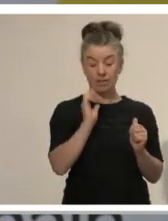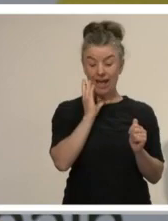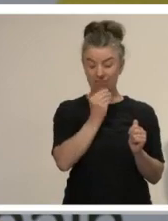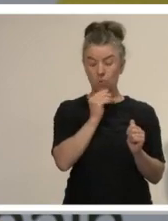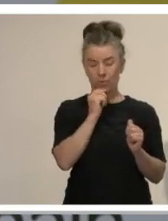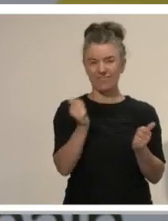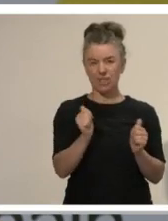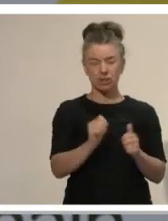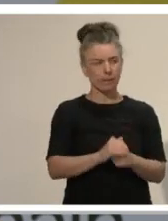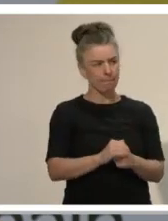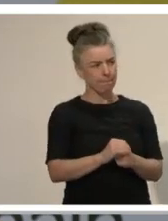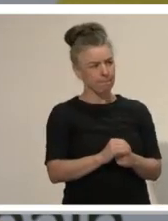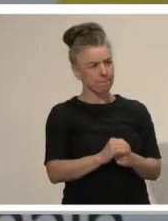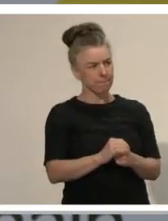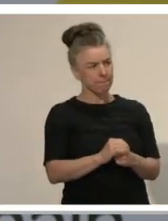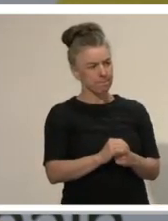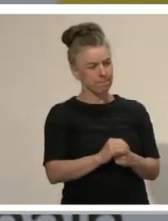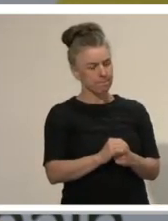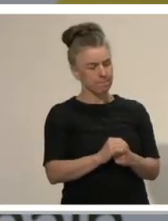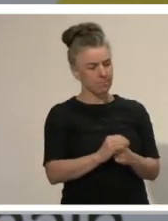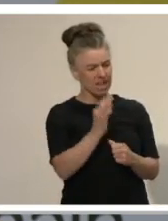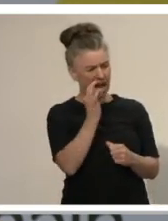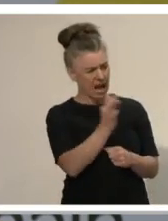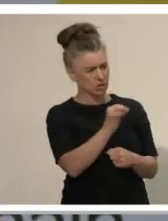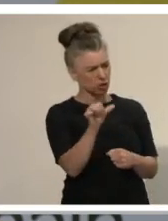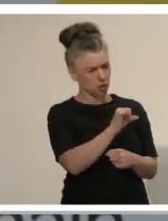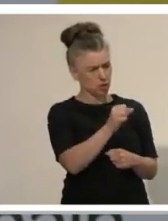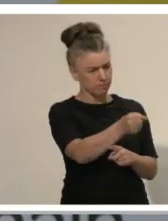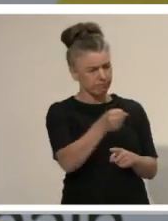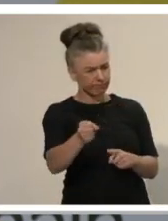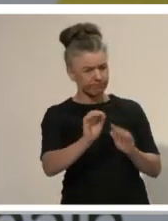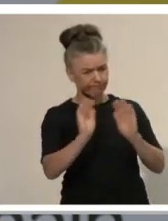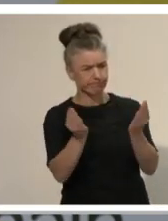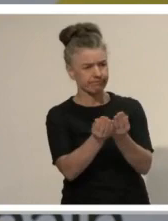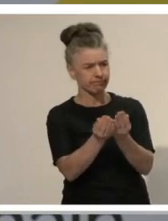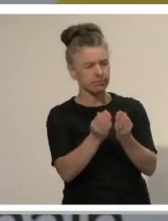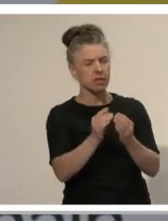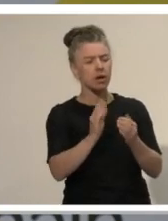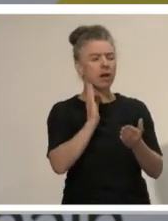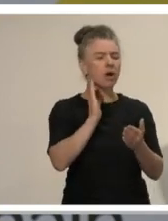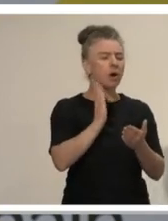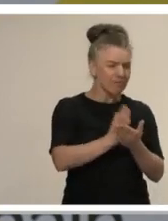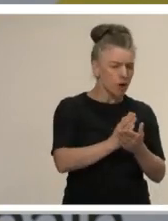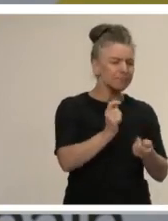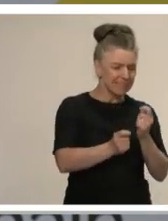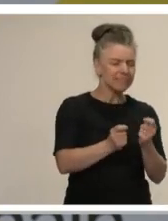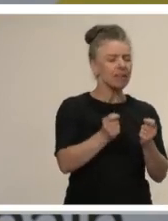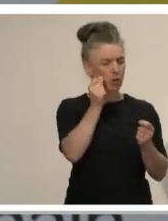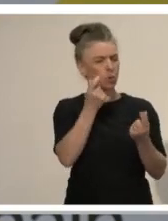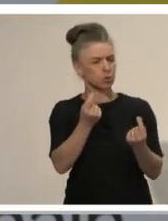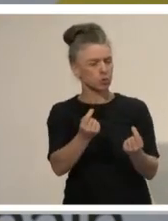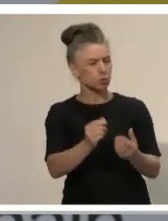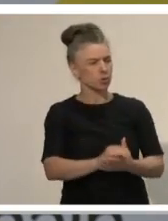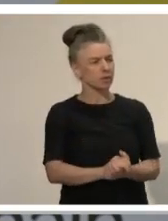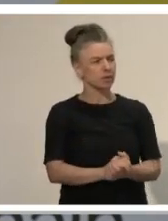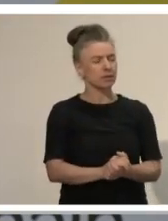Why are they not being held in isolation until those tests come back? Well, there's nothing to suggest there's any problem there, and of course they are in a sense in